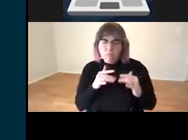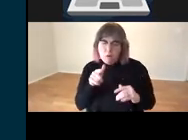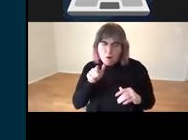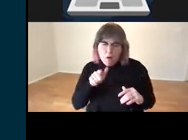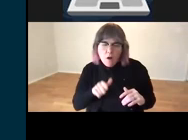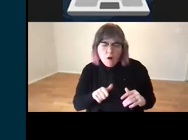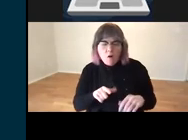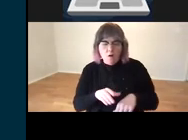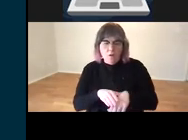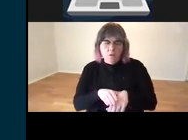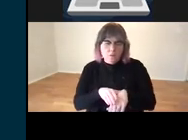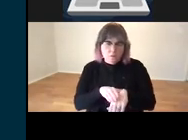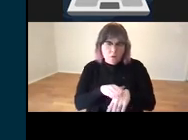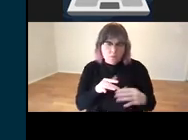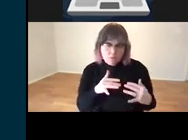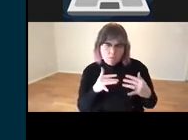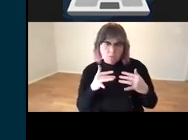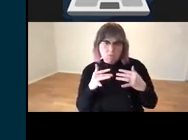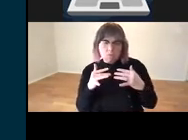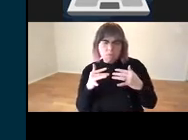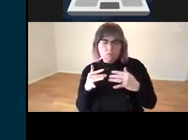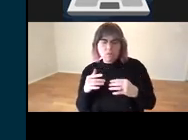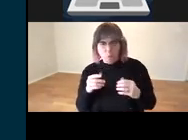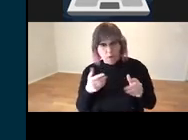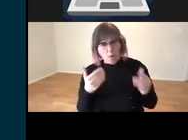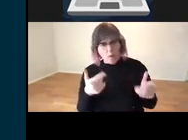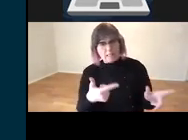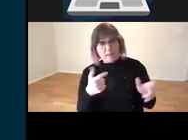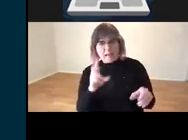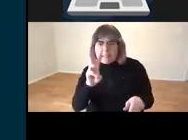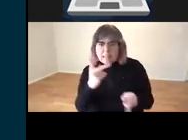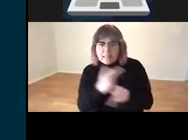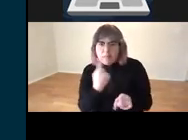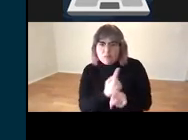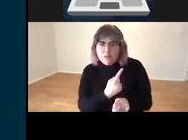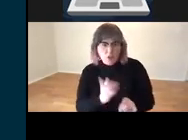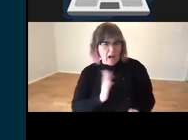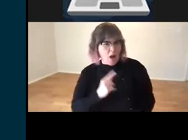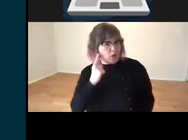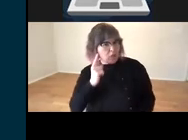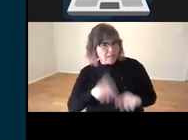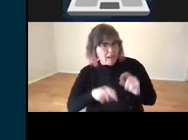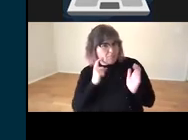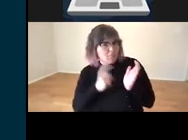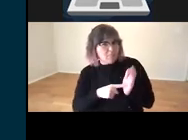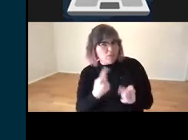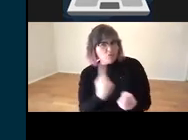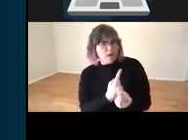lot slower. So that sound file was sped up 6 times, which is crazy because our ears wouldn't be able to detect it if it was played at normal